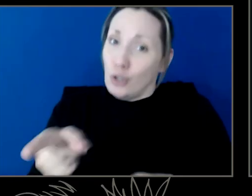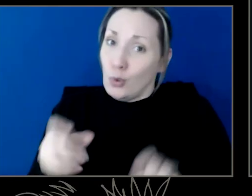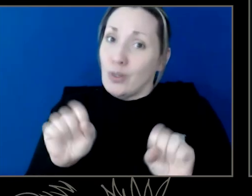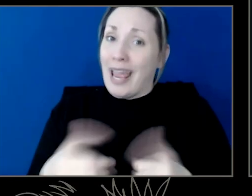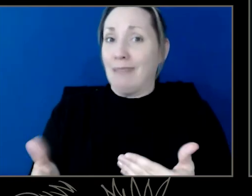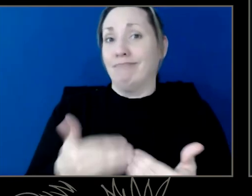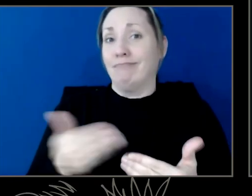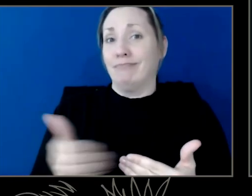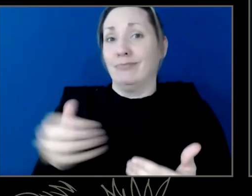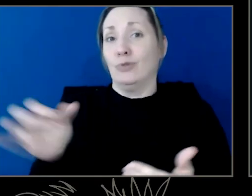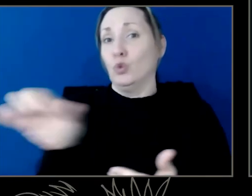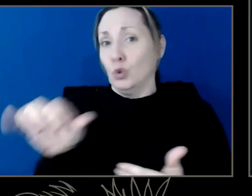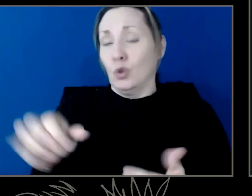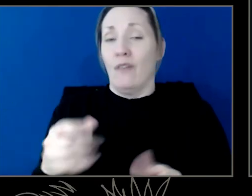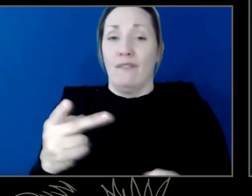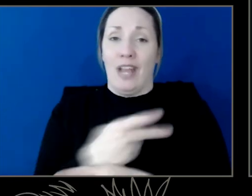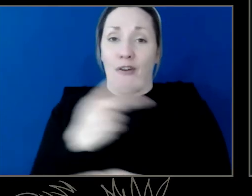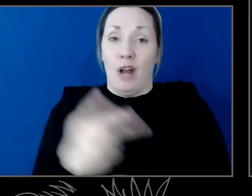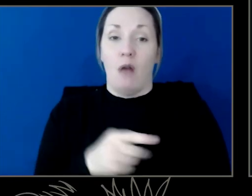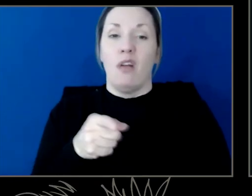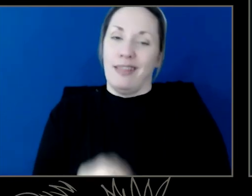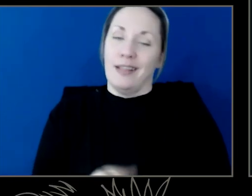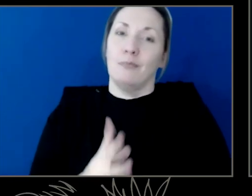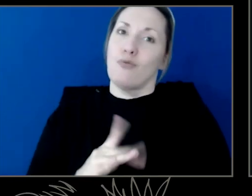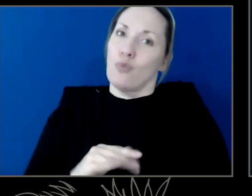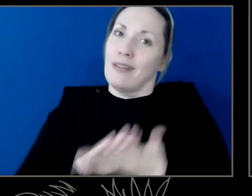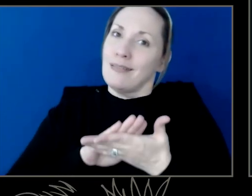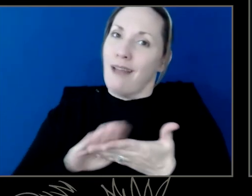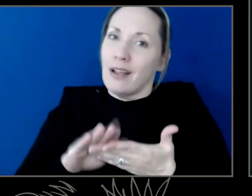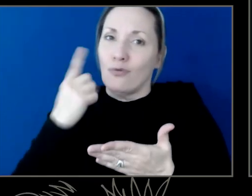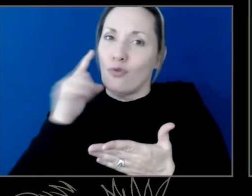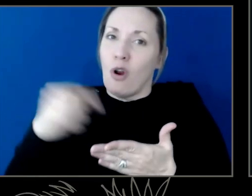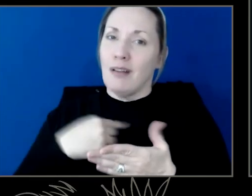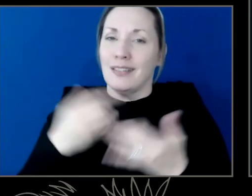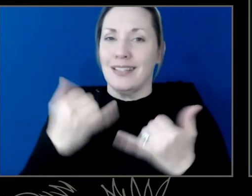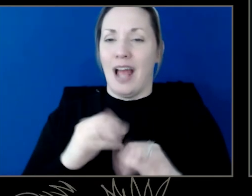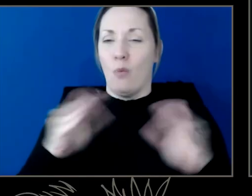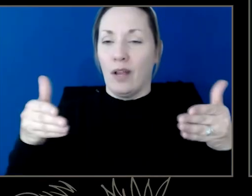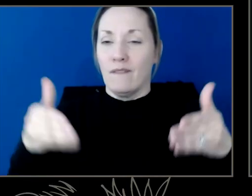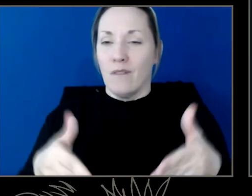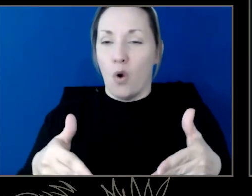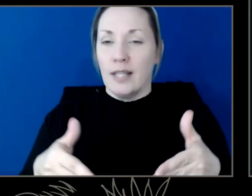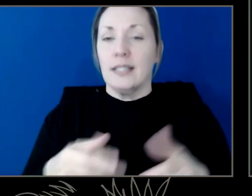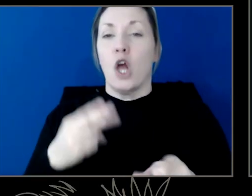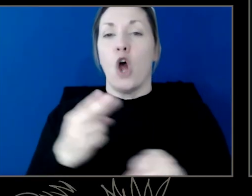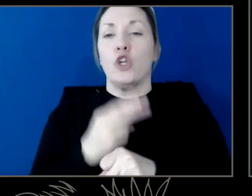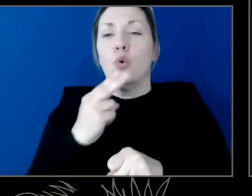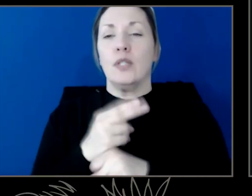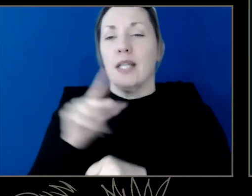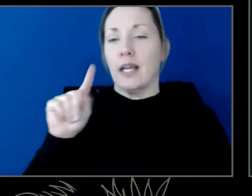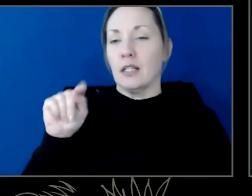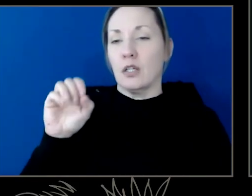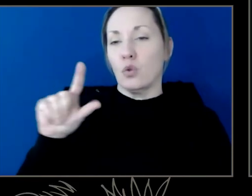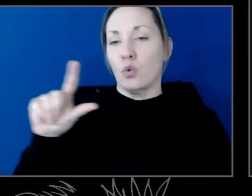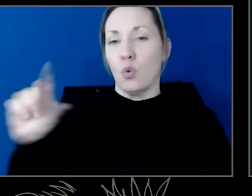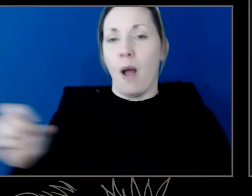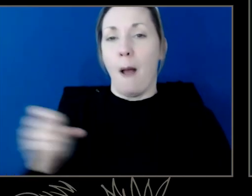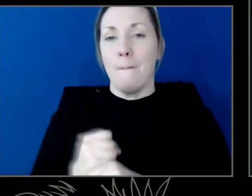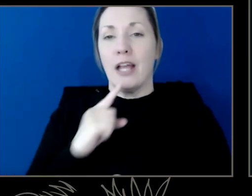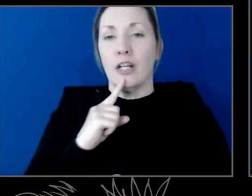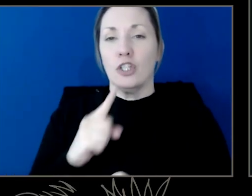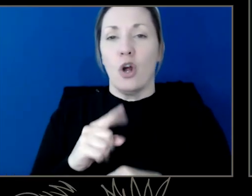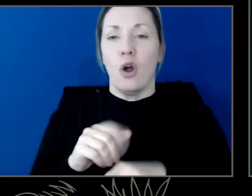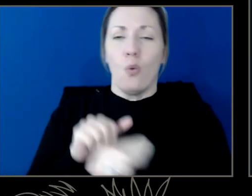And this has been really nice for us because we can now focus on using these tools to make sure we're shipping